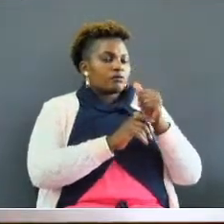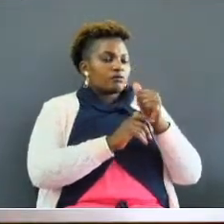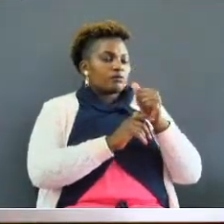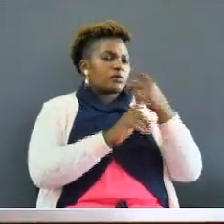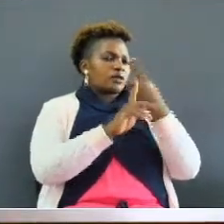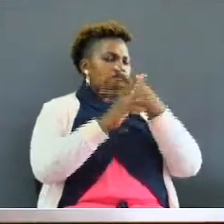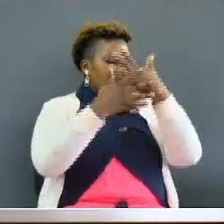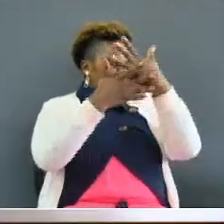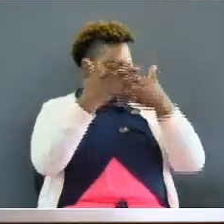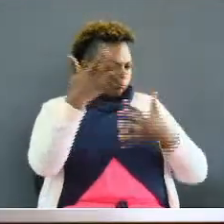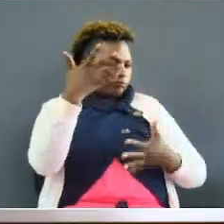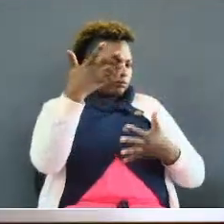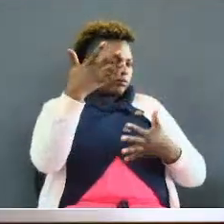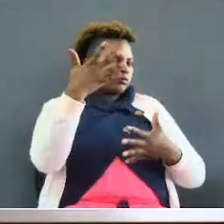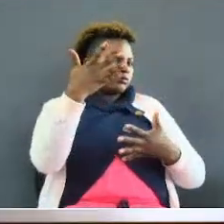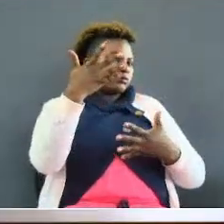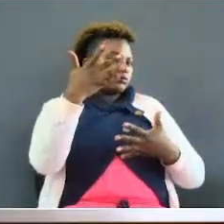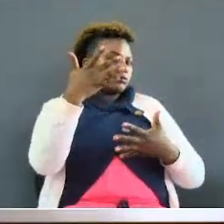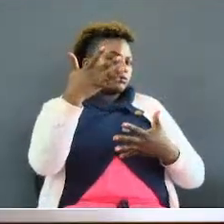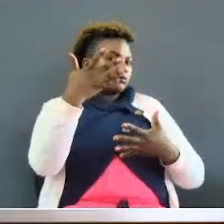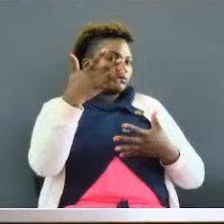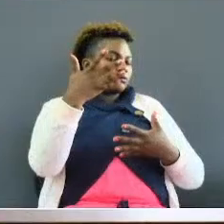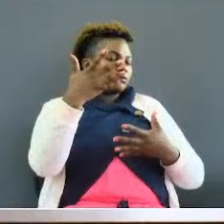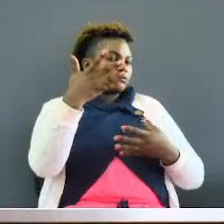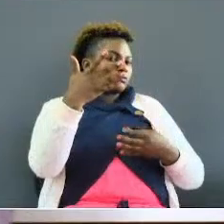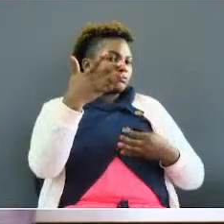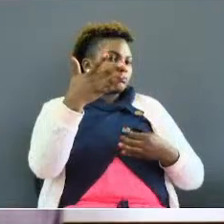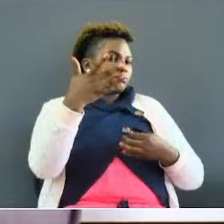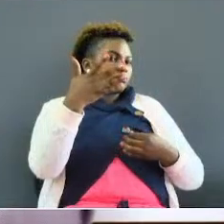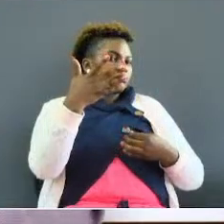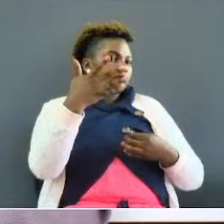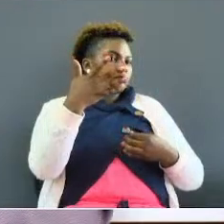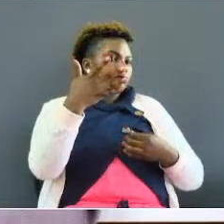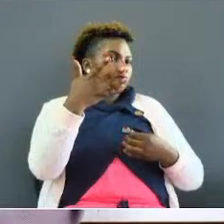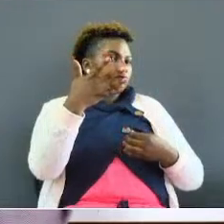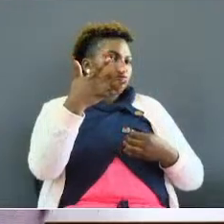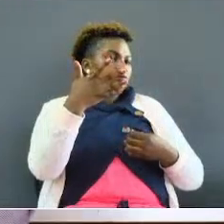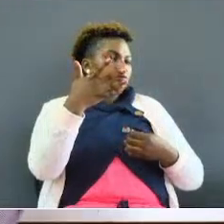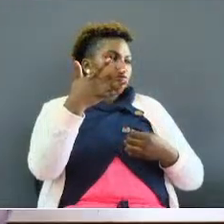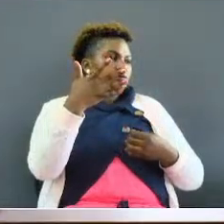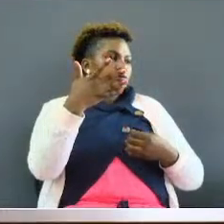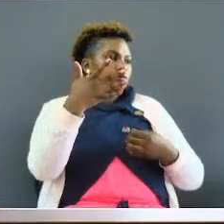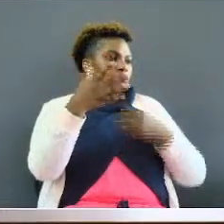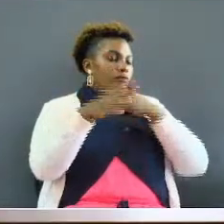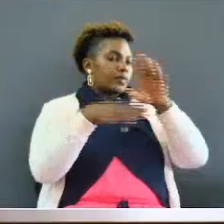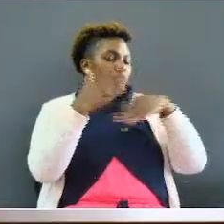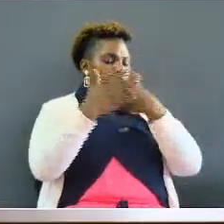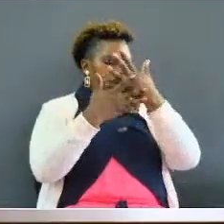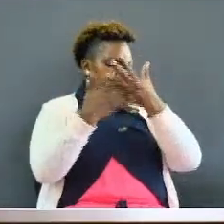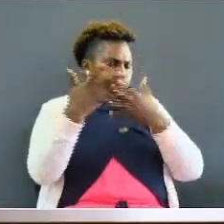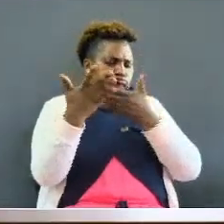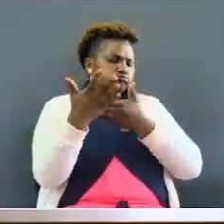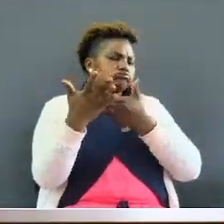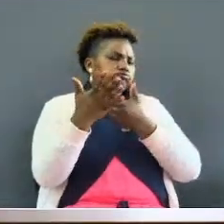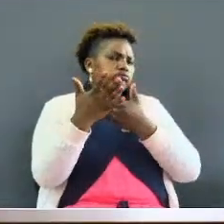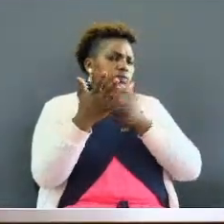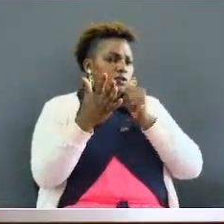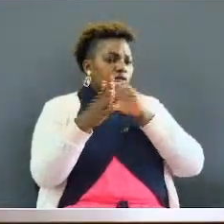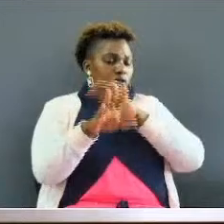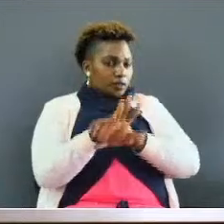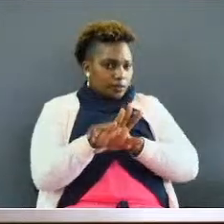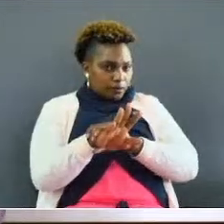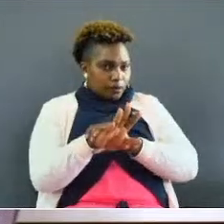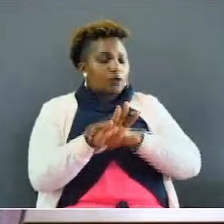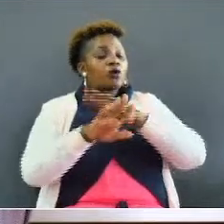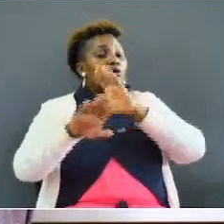the Janssen or Johnson & Johnson, the Sputnik, there's also a Chinese one. All these, whichever you get,